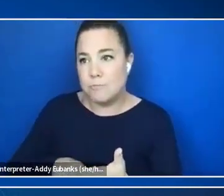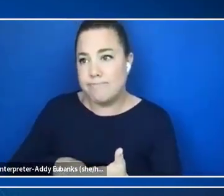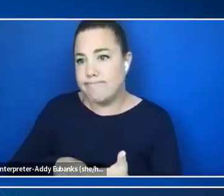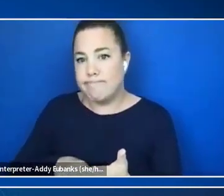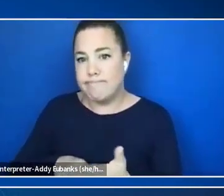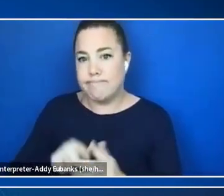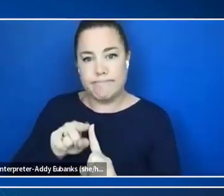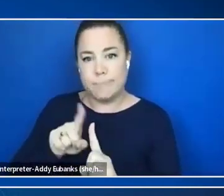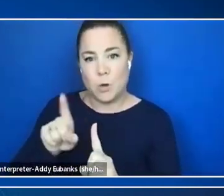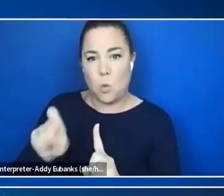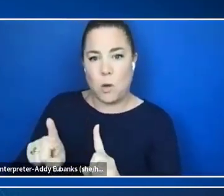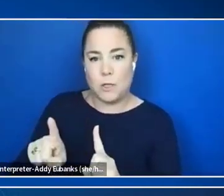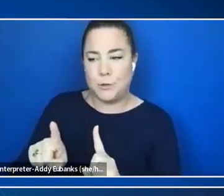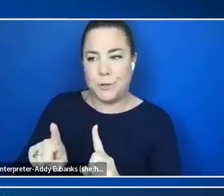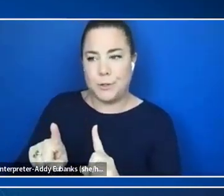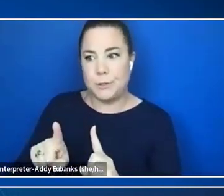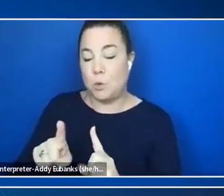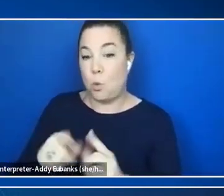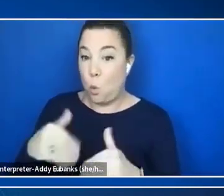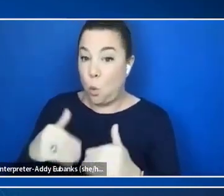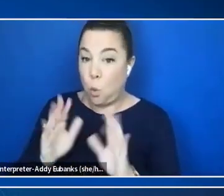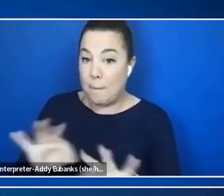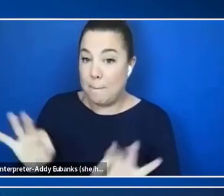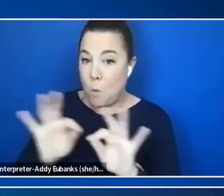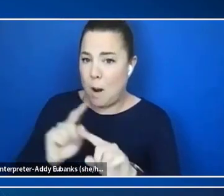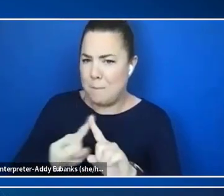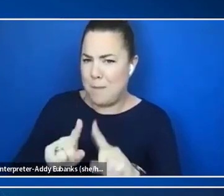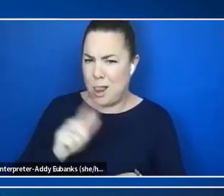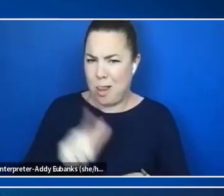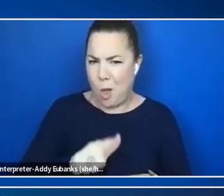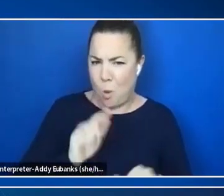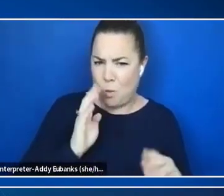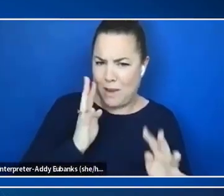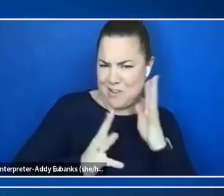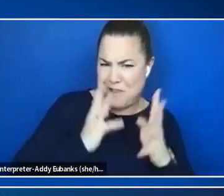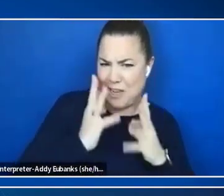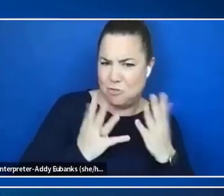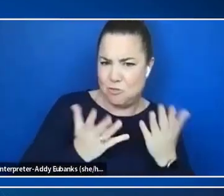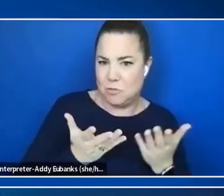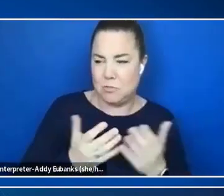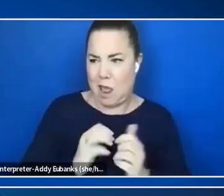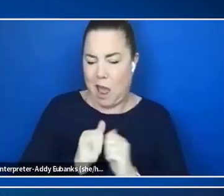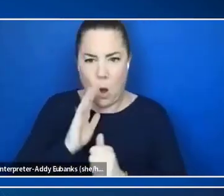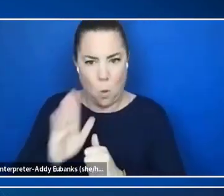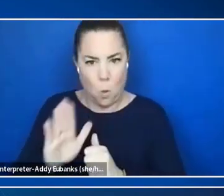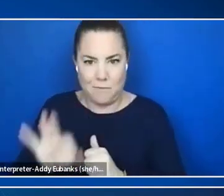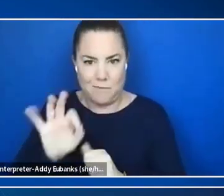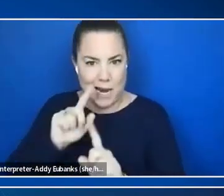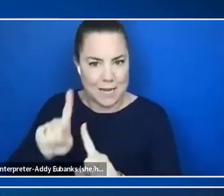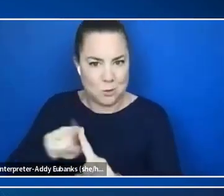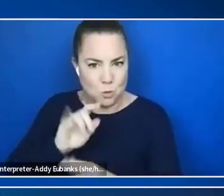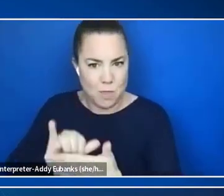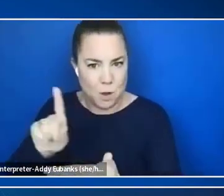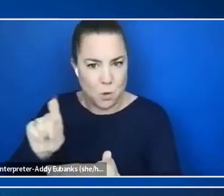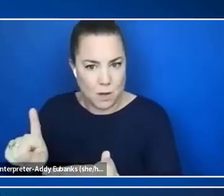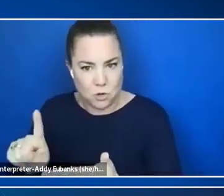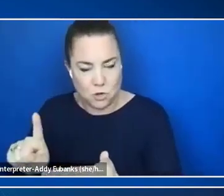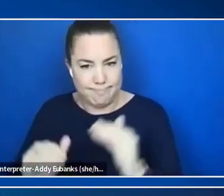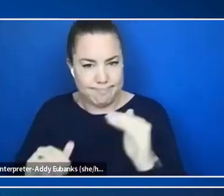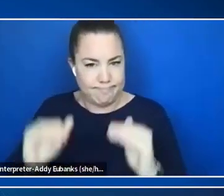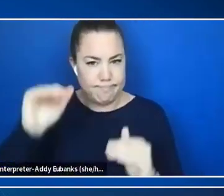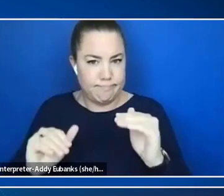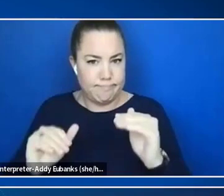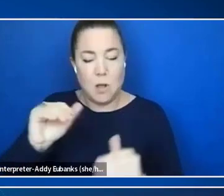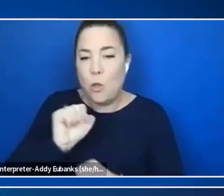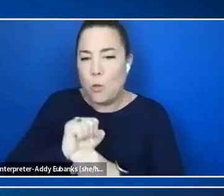question, that's very, very important, but low innovation in terms of how you're going to get it done. Again, the working group didn't want them